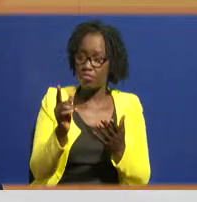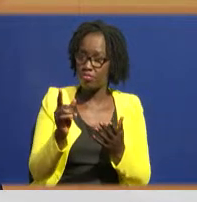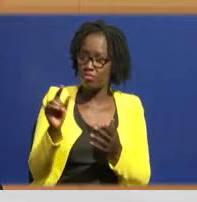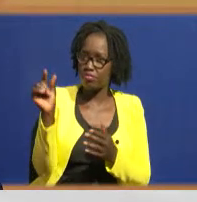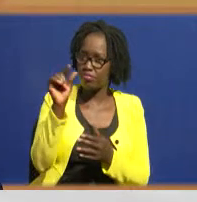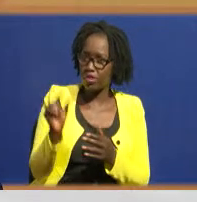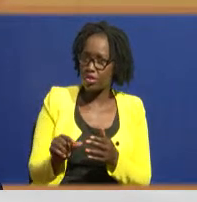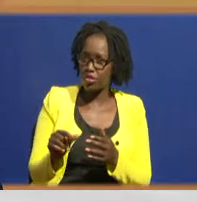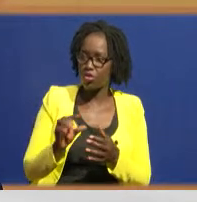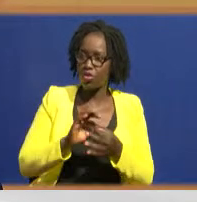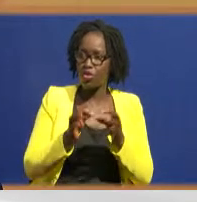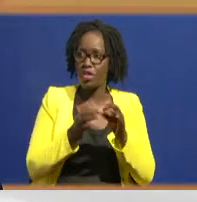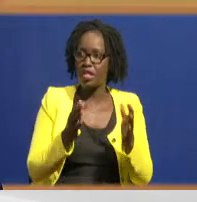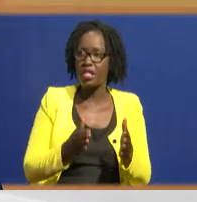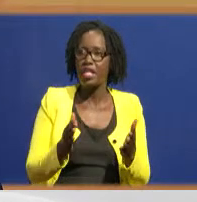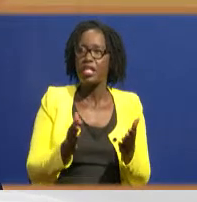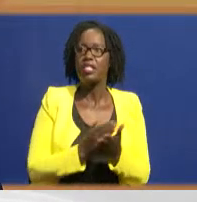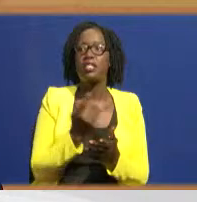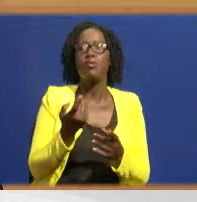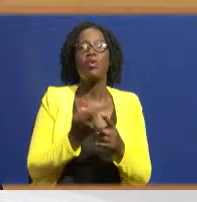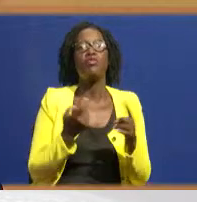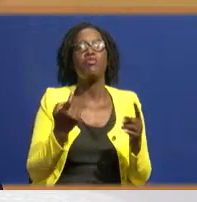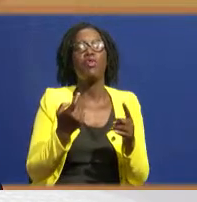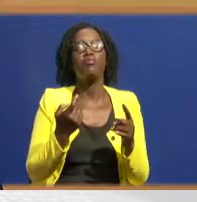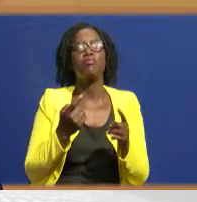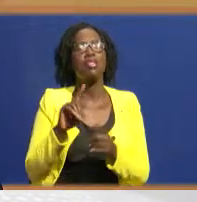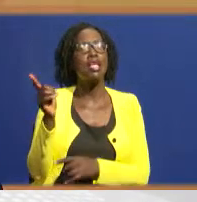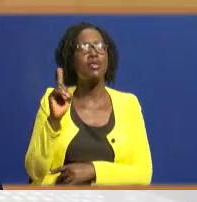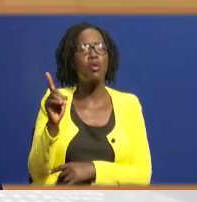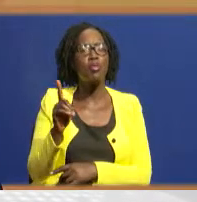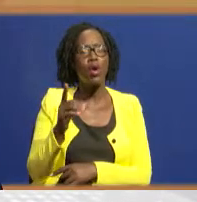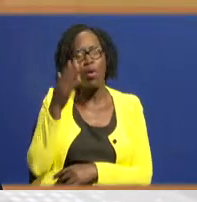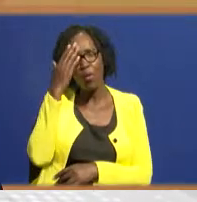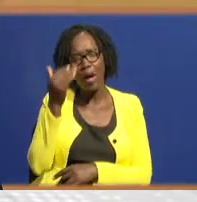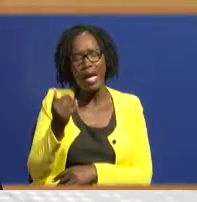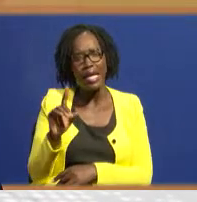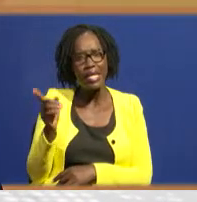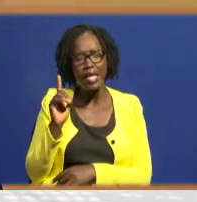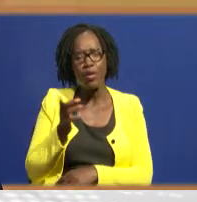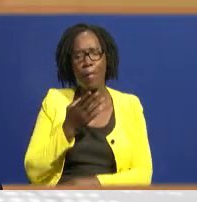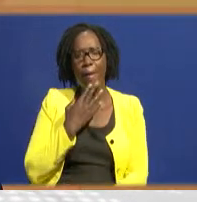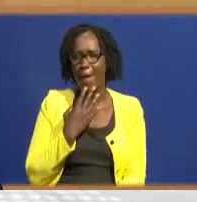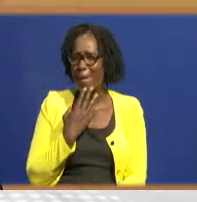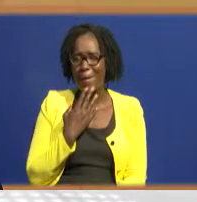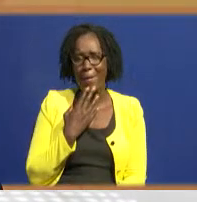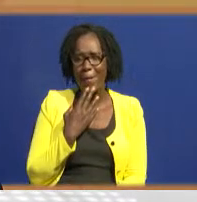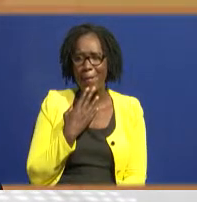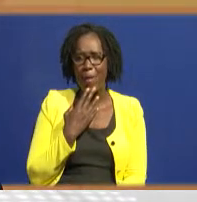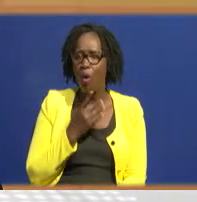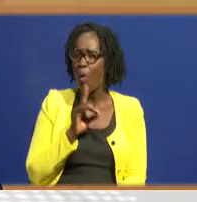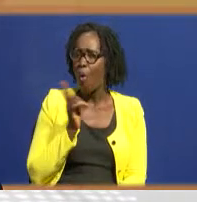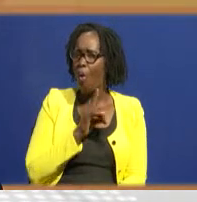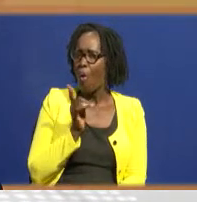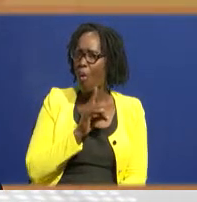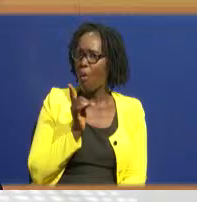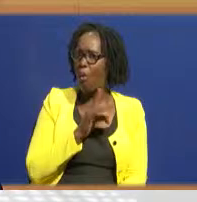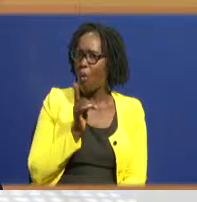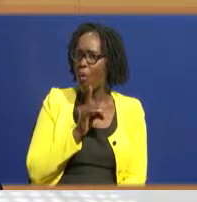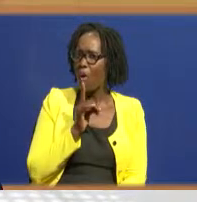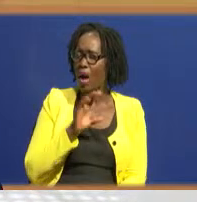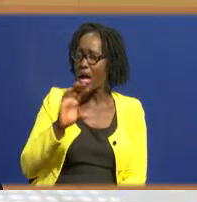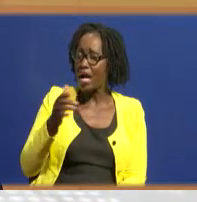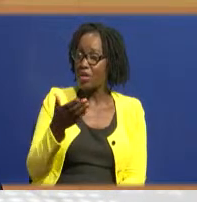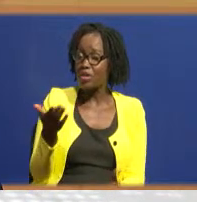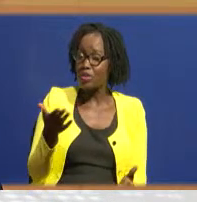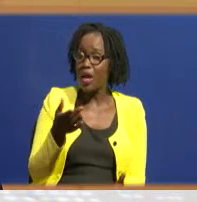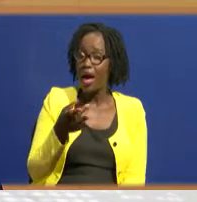have someone from Nairobi, because Nairobi has been mentioned as one of the counties where the prevalence of drugs